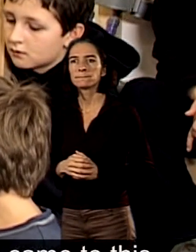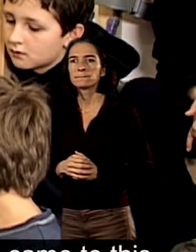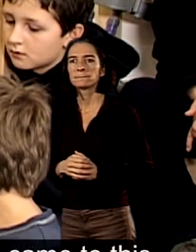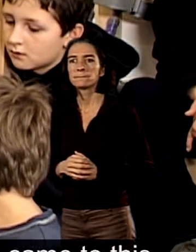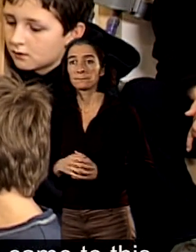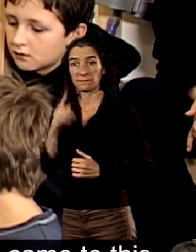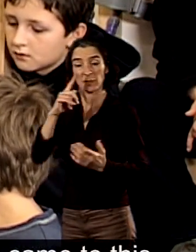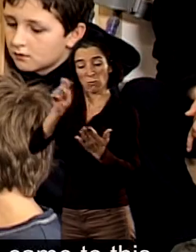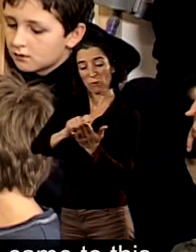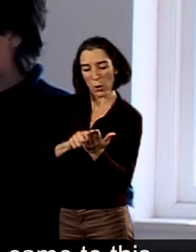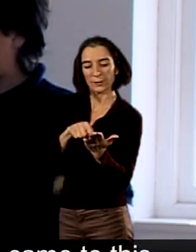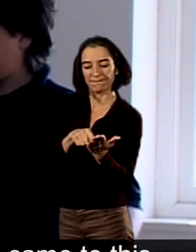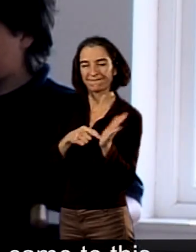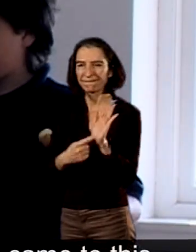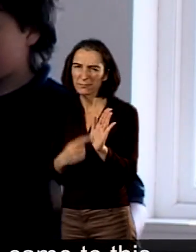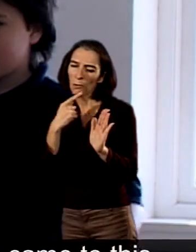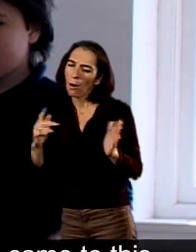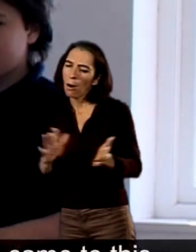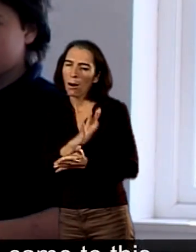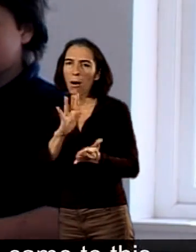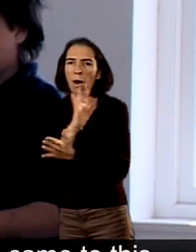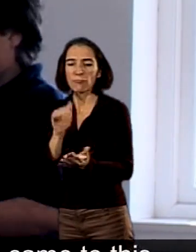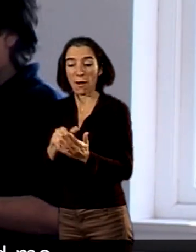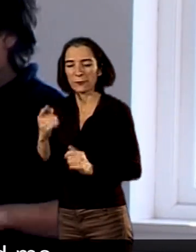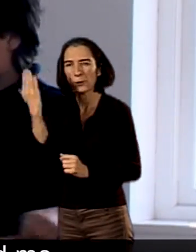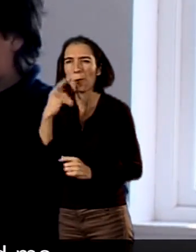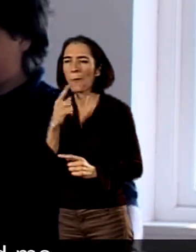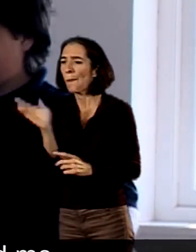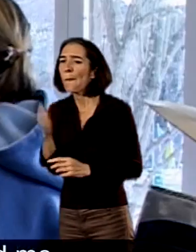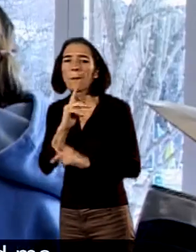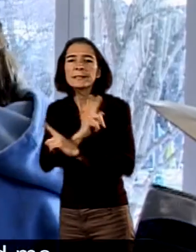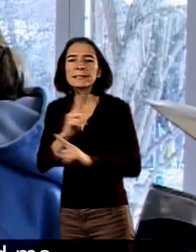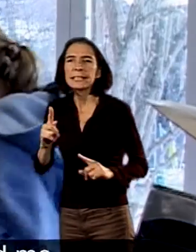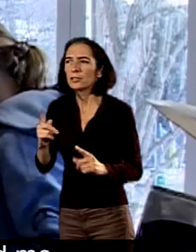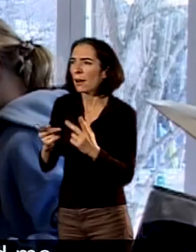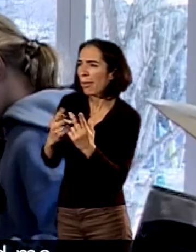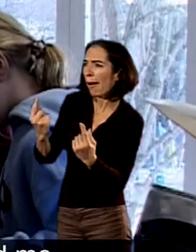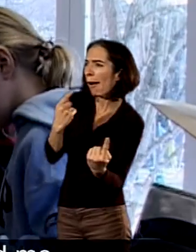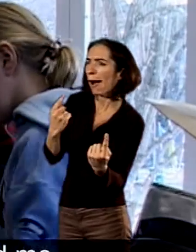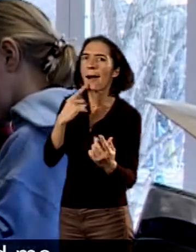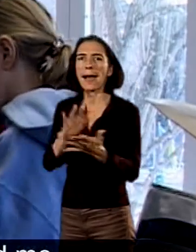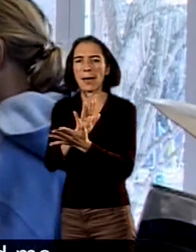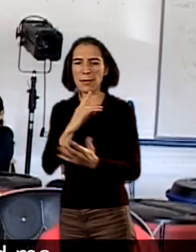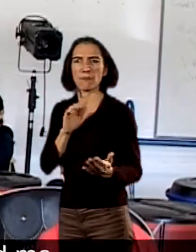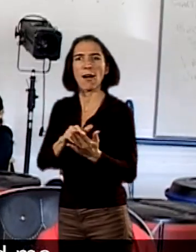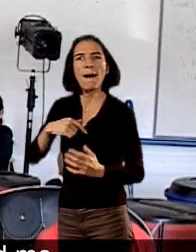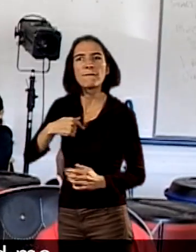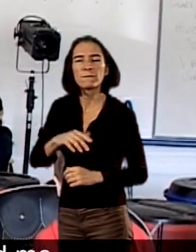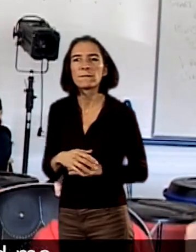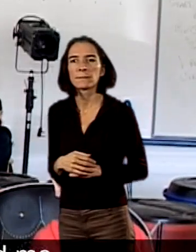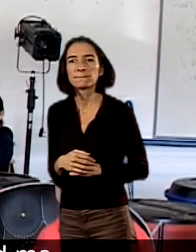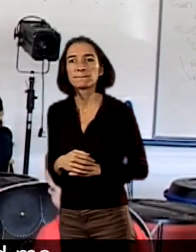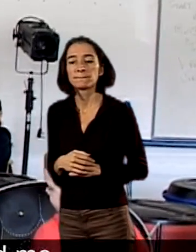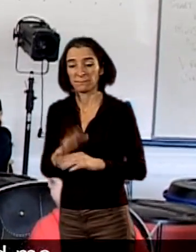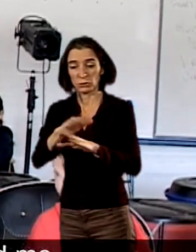really glad I came to this school. All the teachers and Jackie were really pleased I came too. And the children around